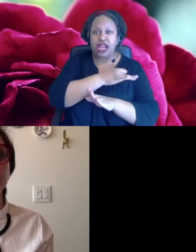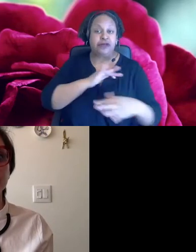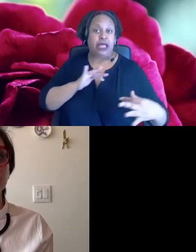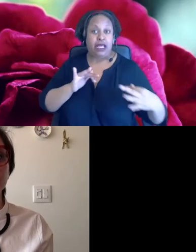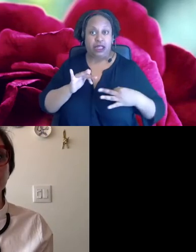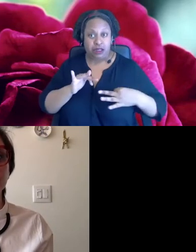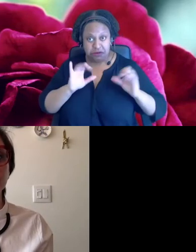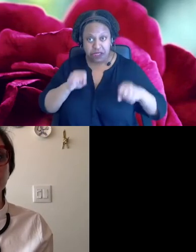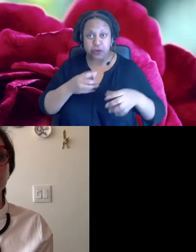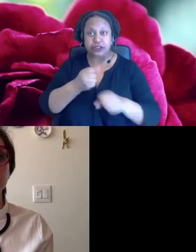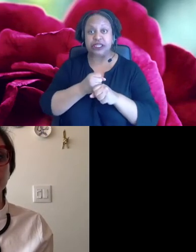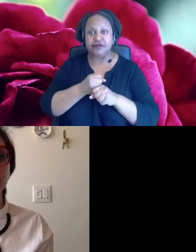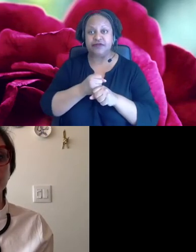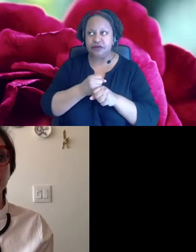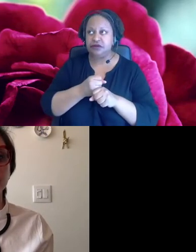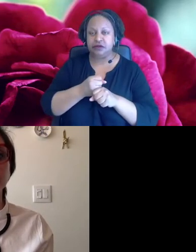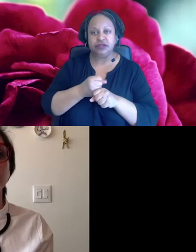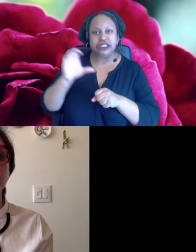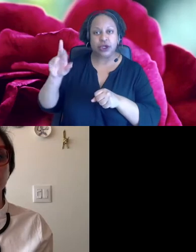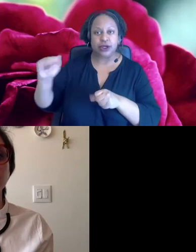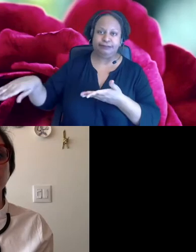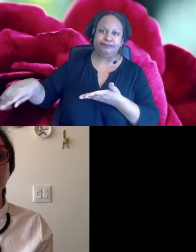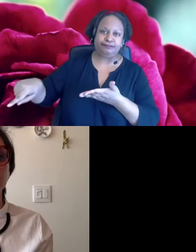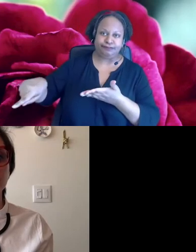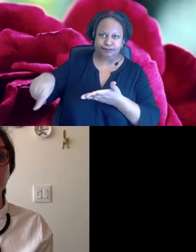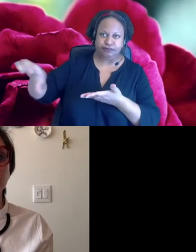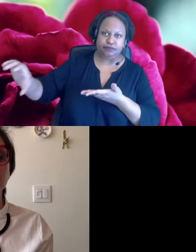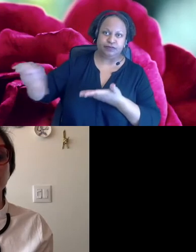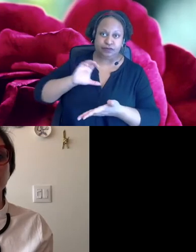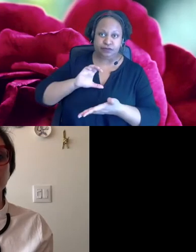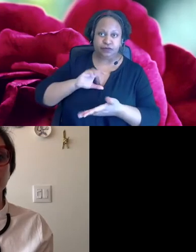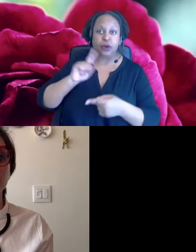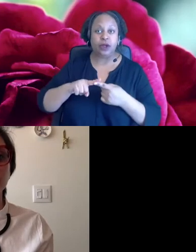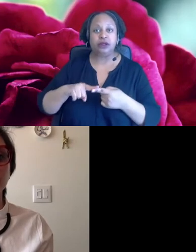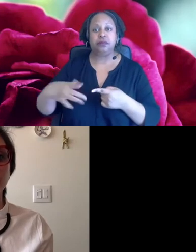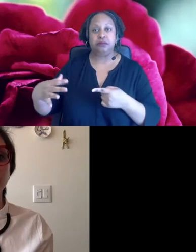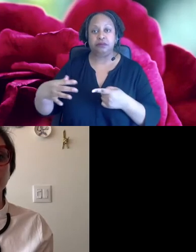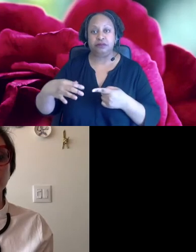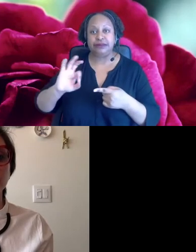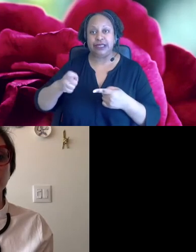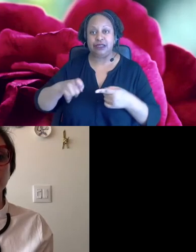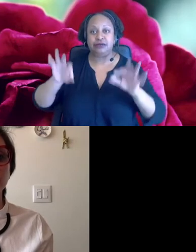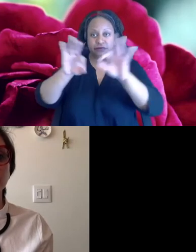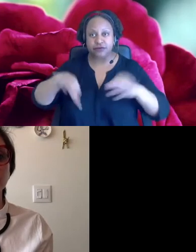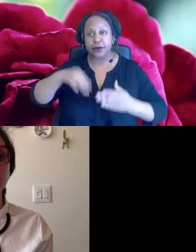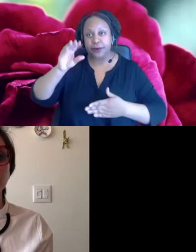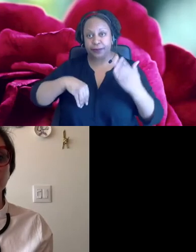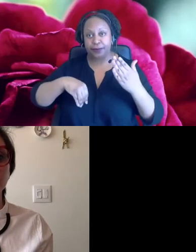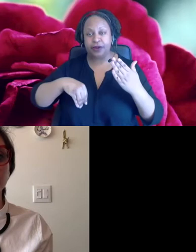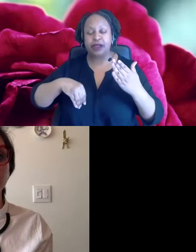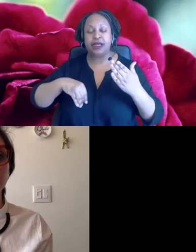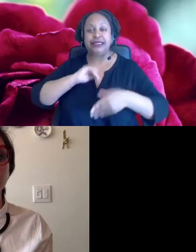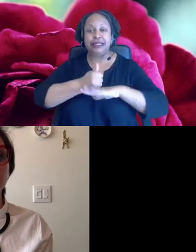it, you received it. Then when you file your tax return, they put a cap on